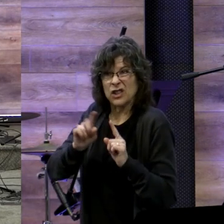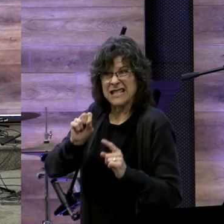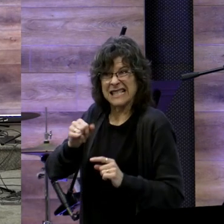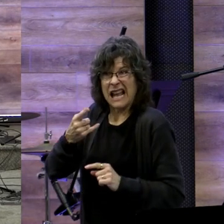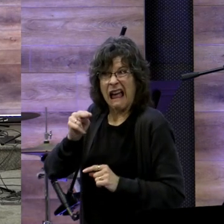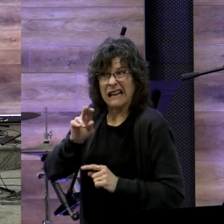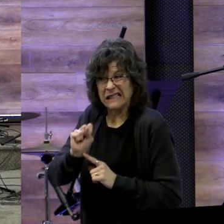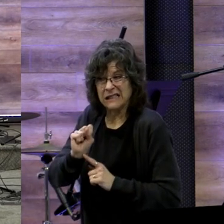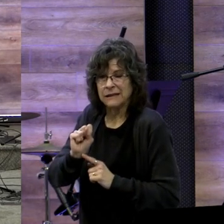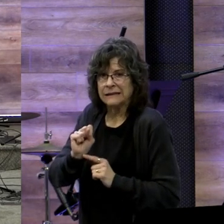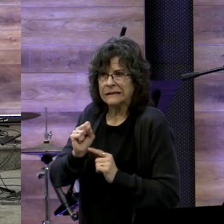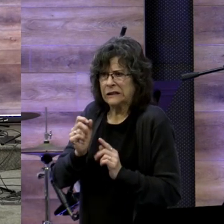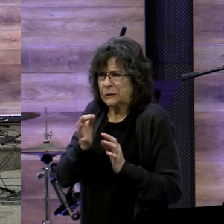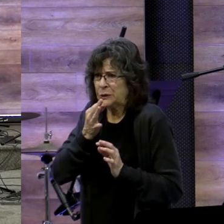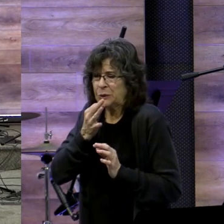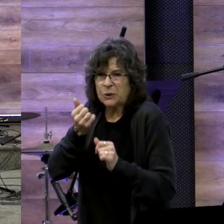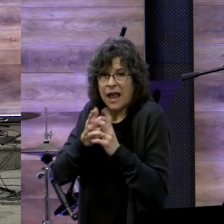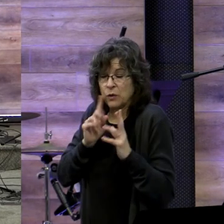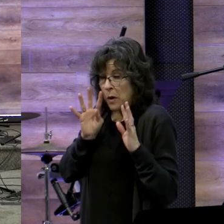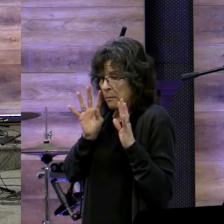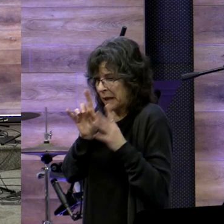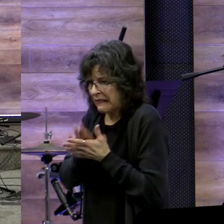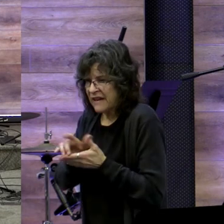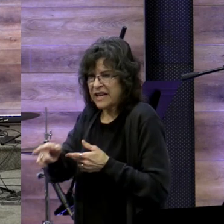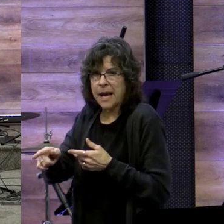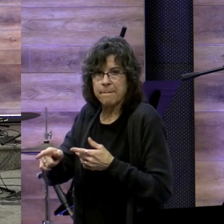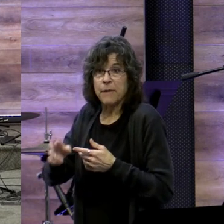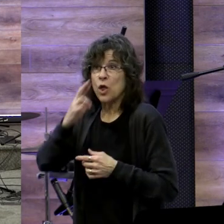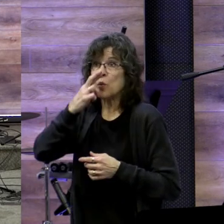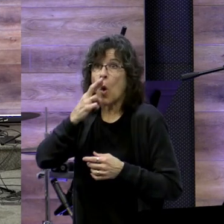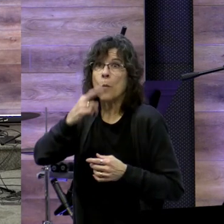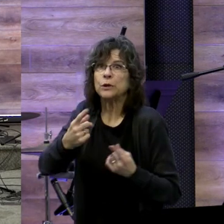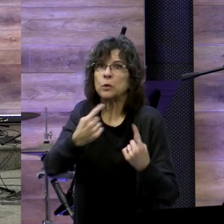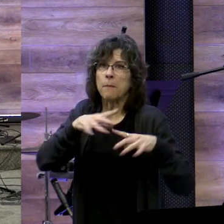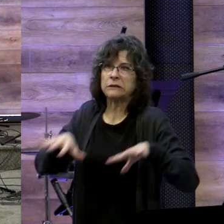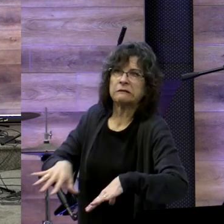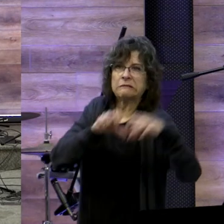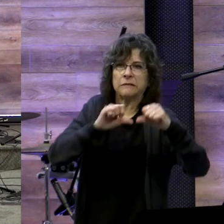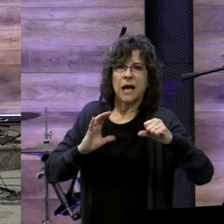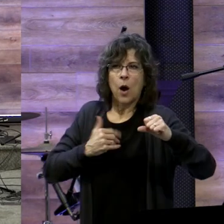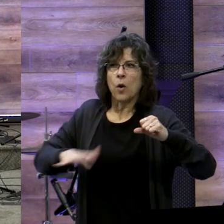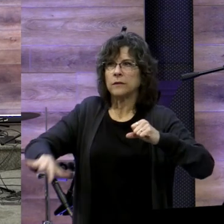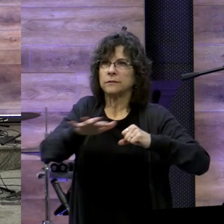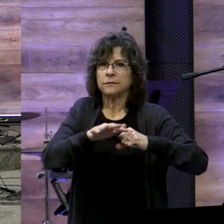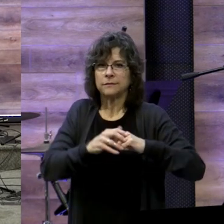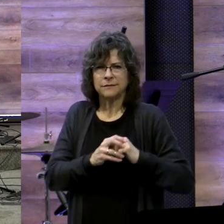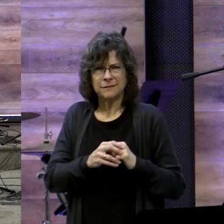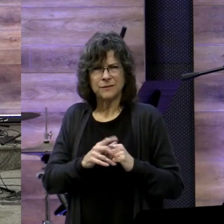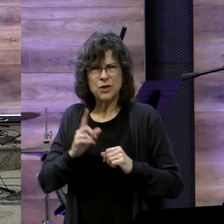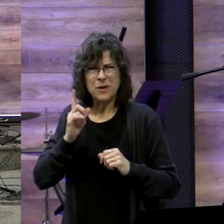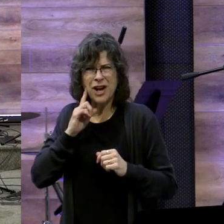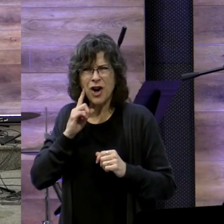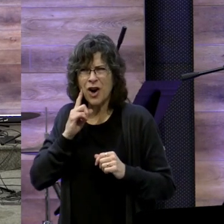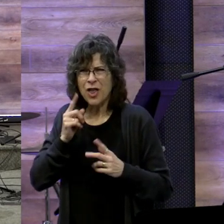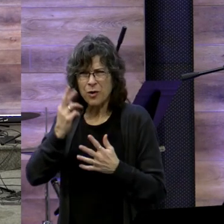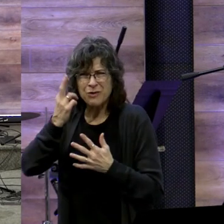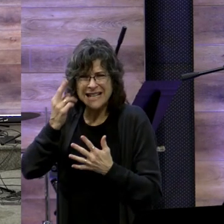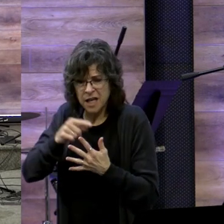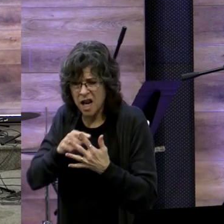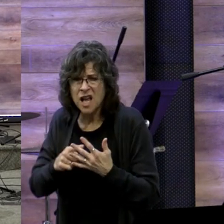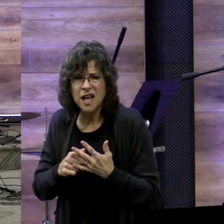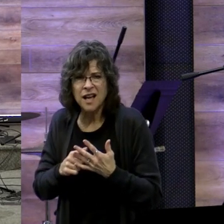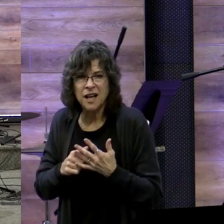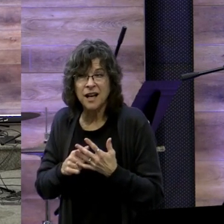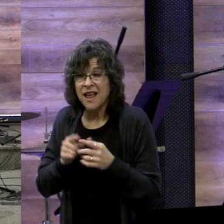and the Romans will come and take away both our place and our nation." Do you hear their argument there? This